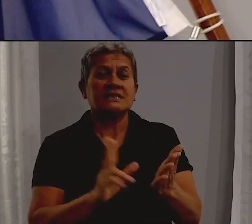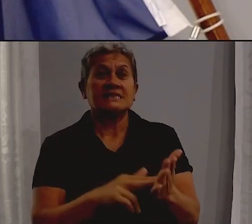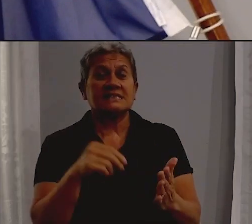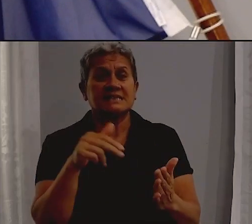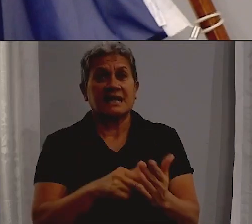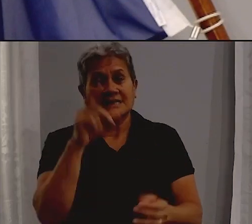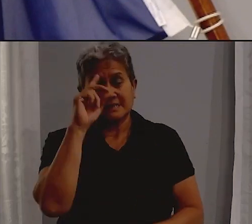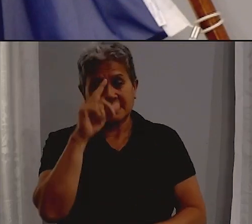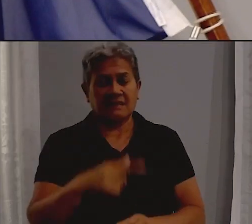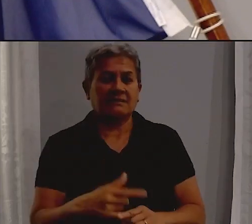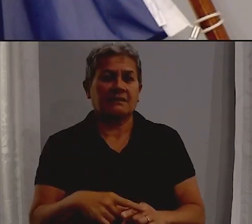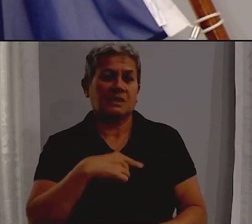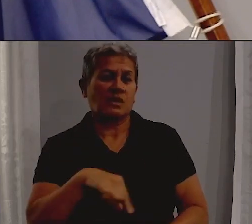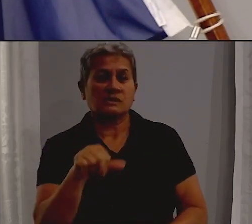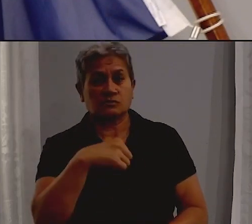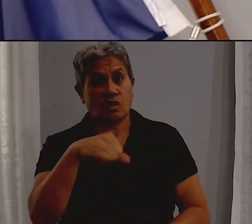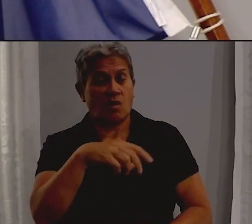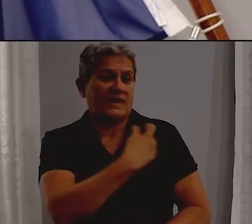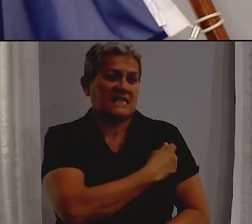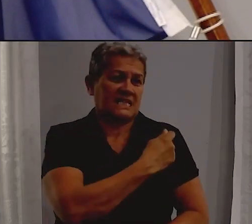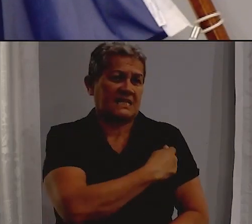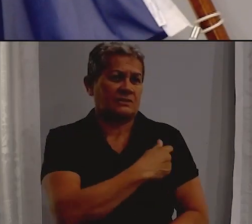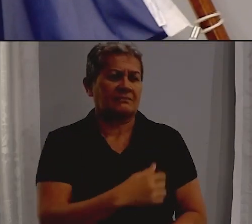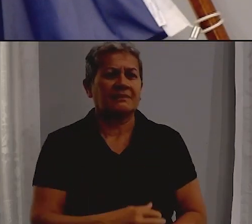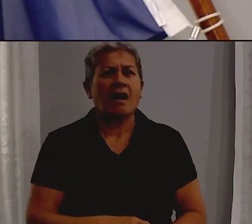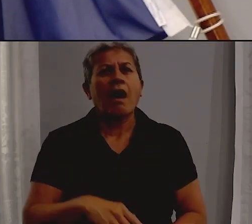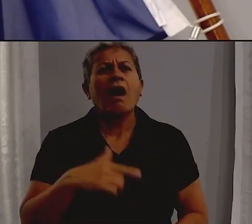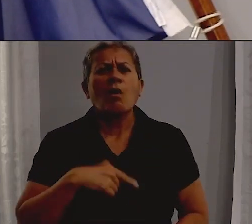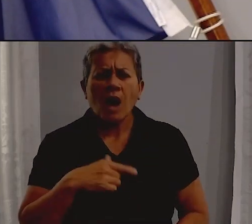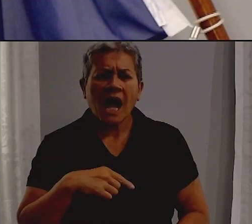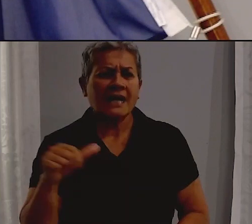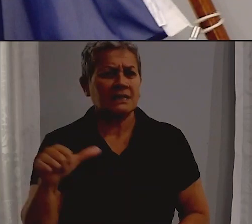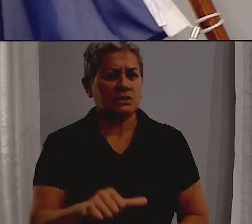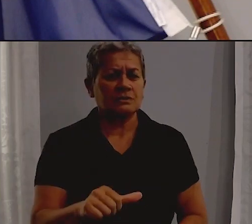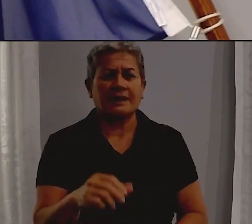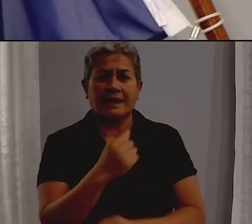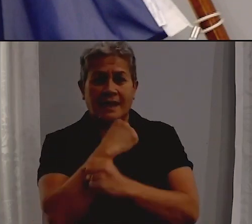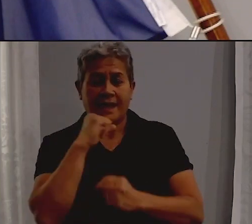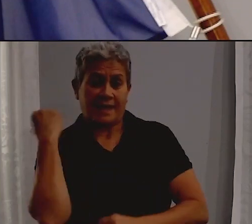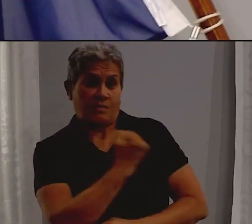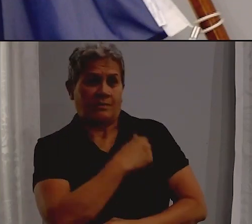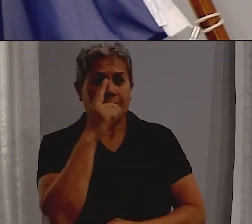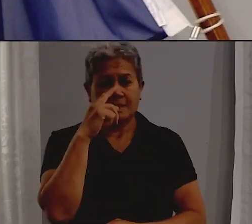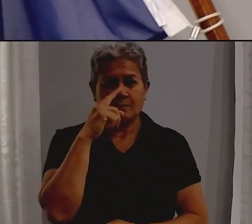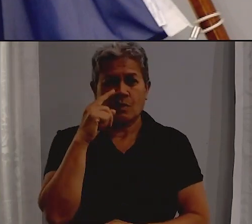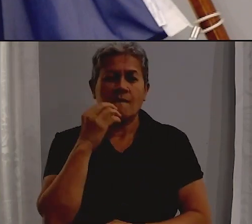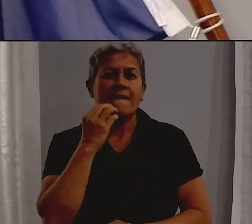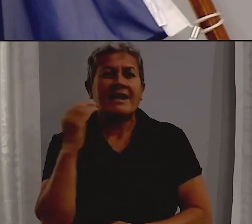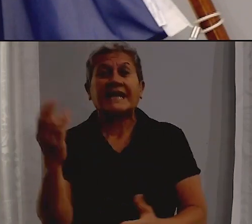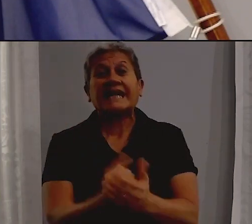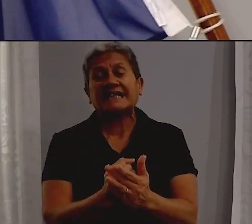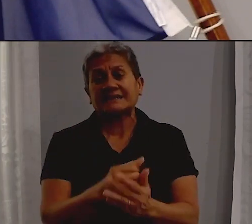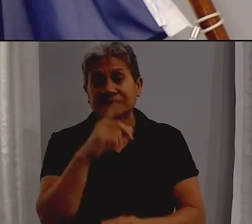group. Why should our people and children suffer when the overseas experience tells us that more than 90%